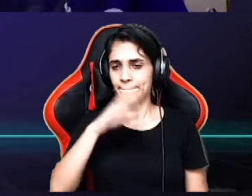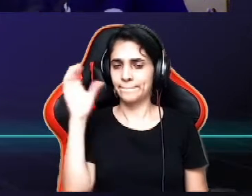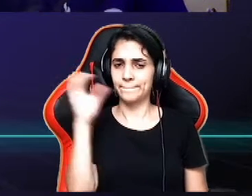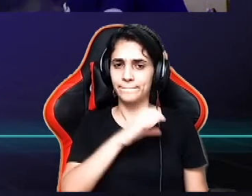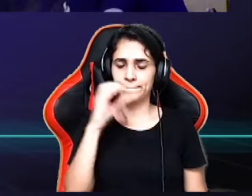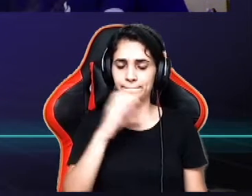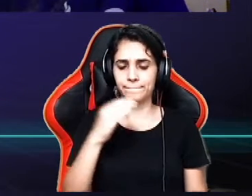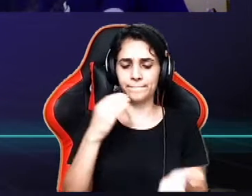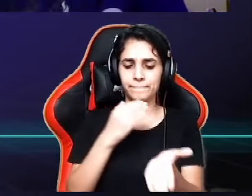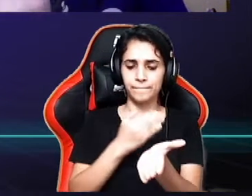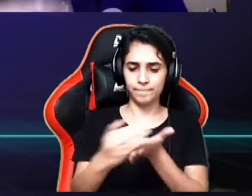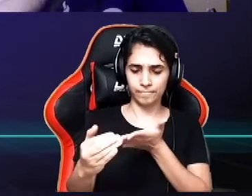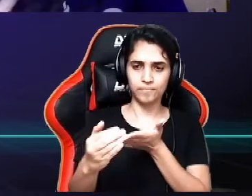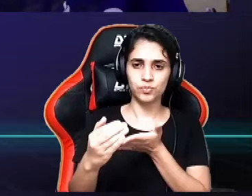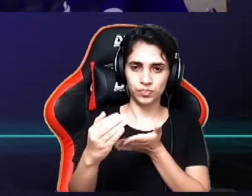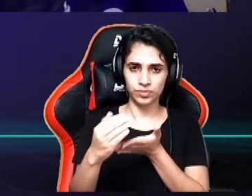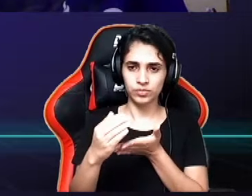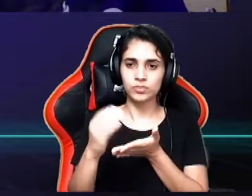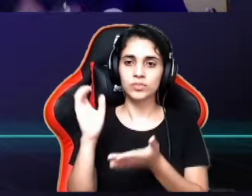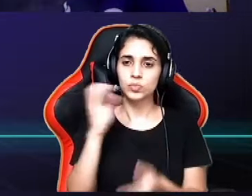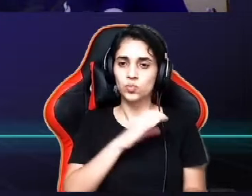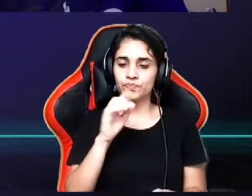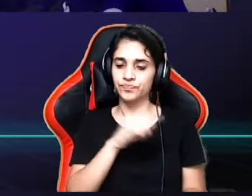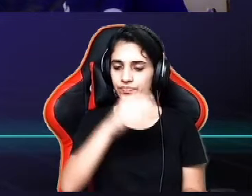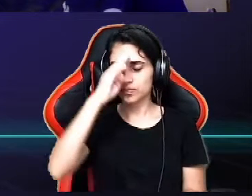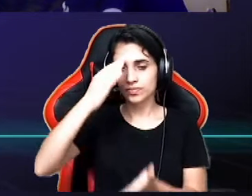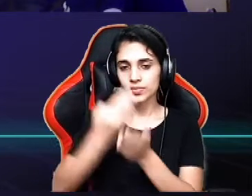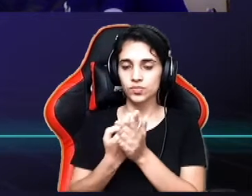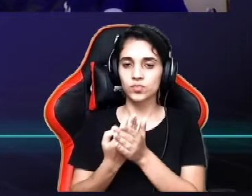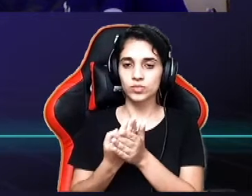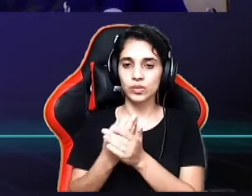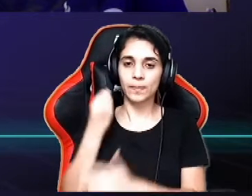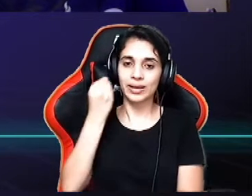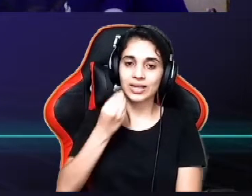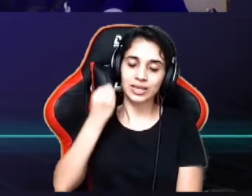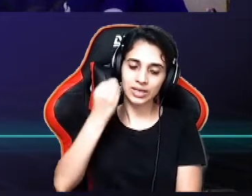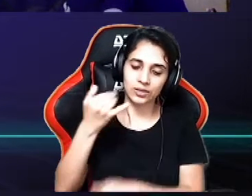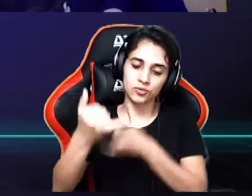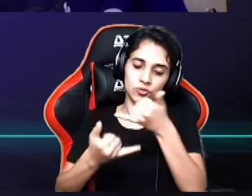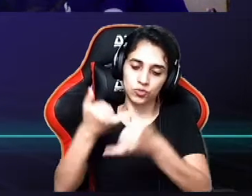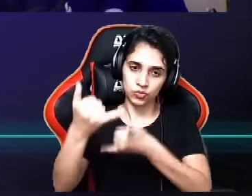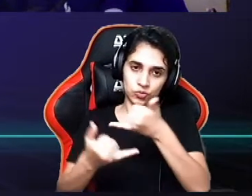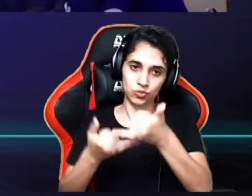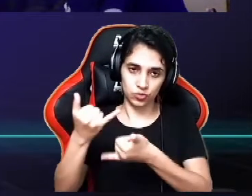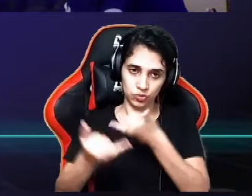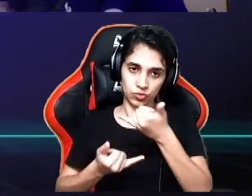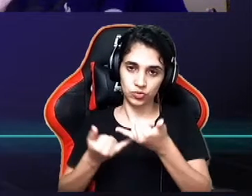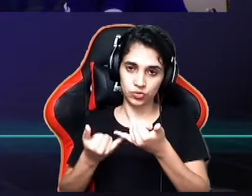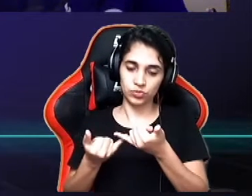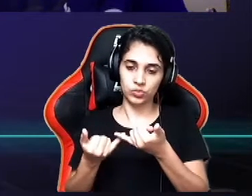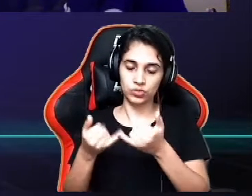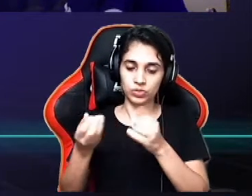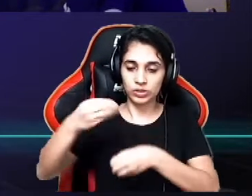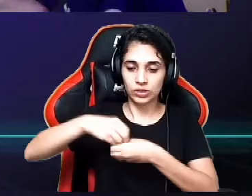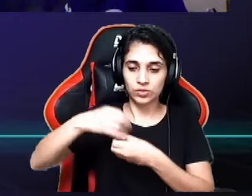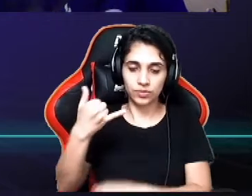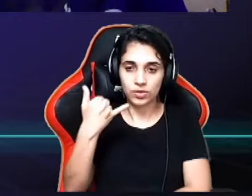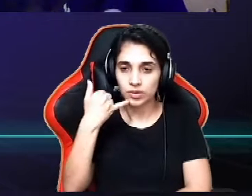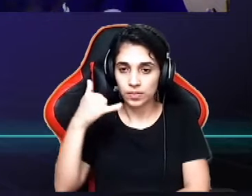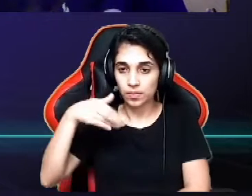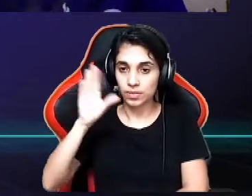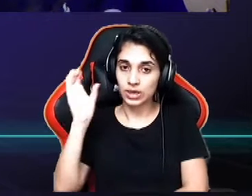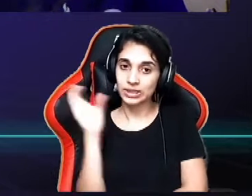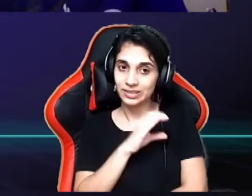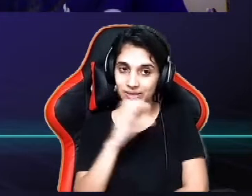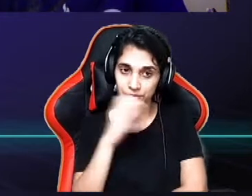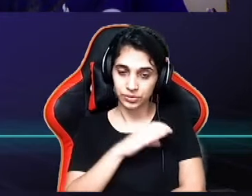you know, a bit different, faster rounds, frantic from the beginning. And for